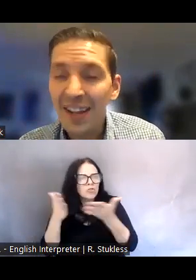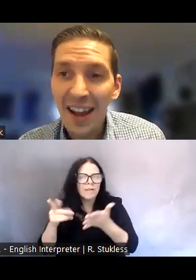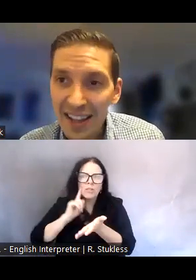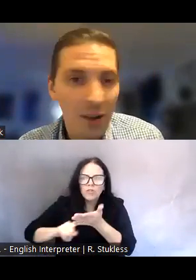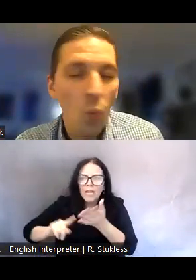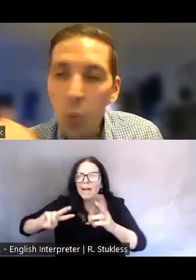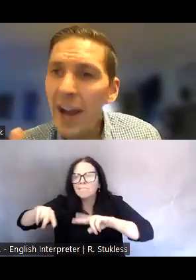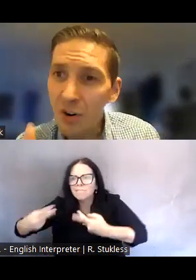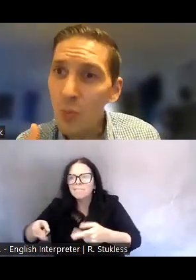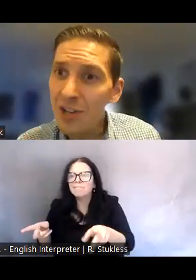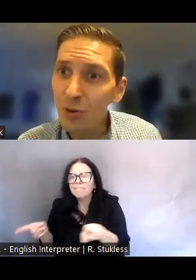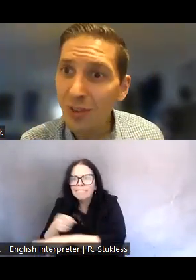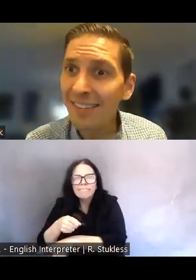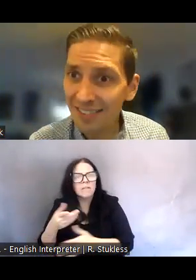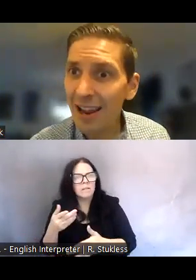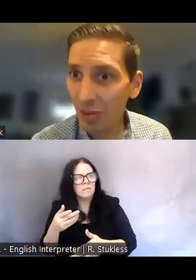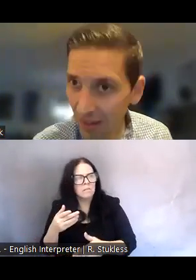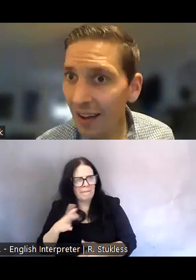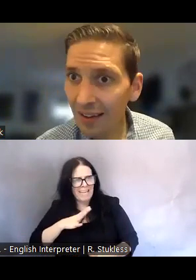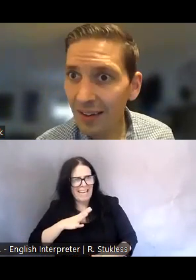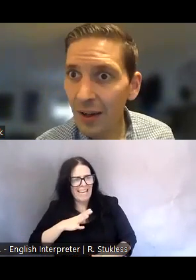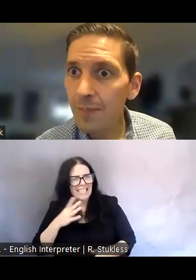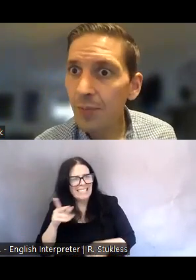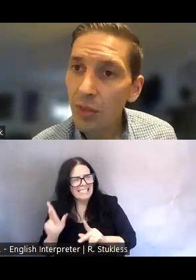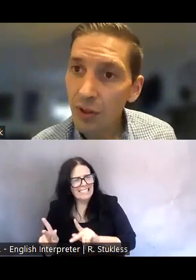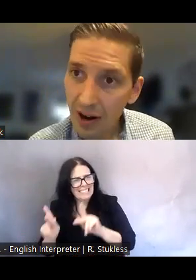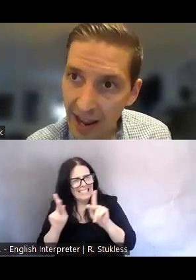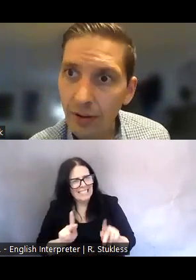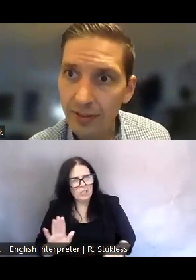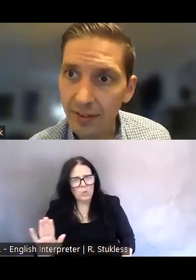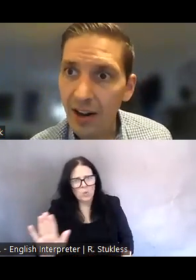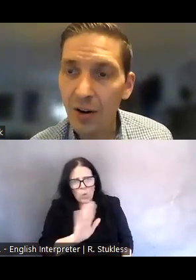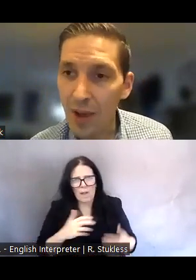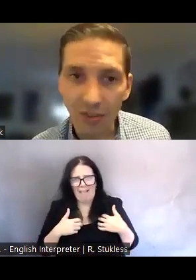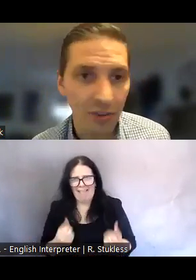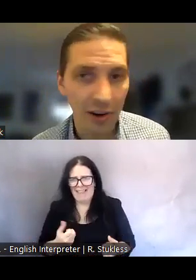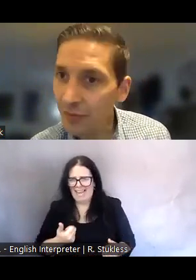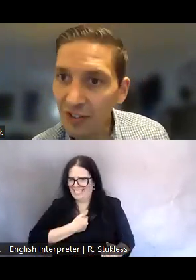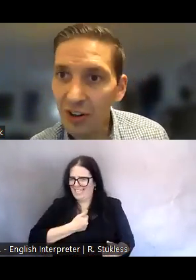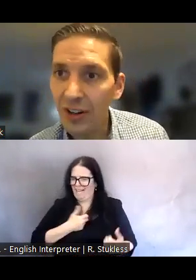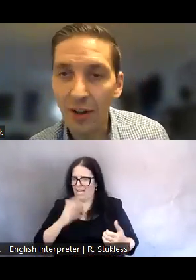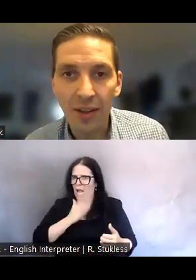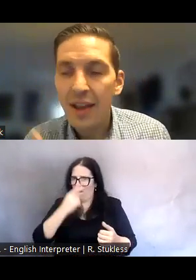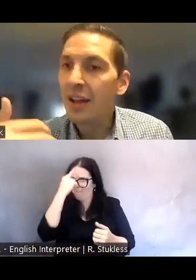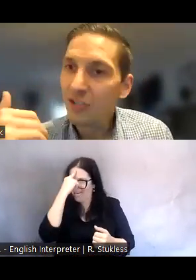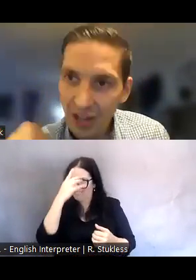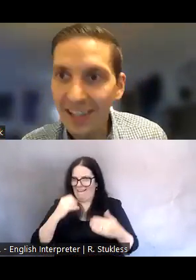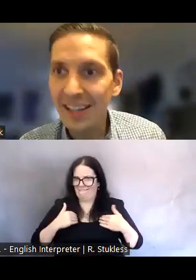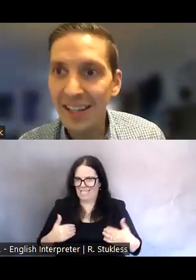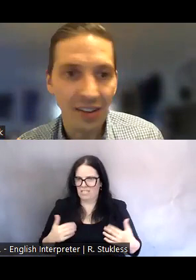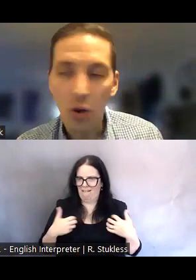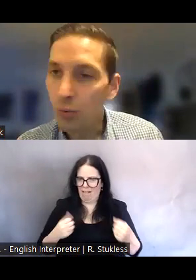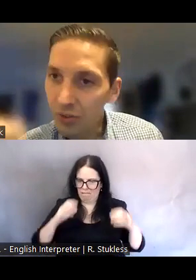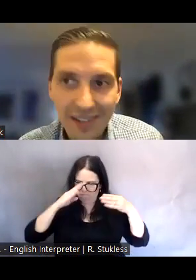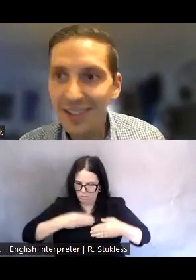routinely. Again, why don't we do that same thing with our health and our mental, our physical health,